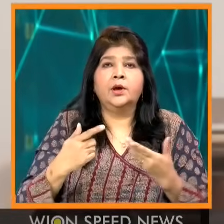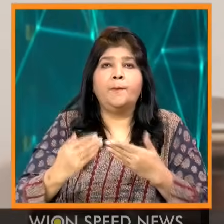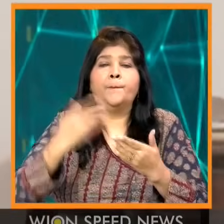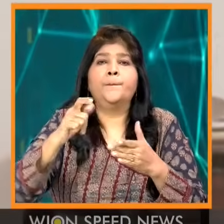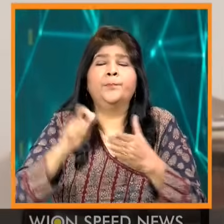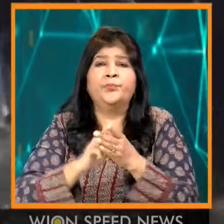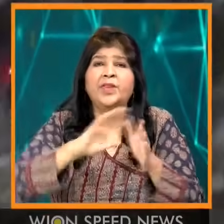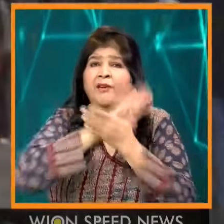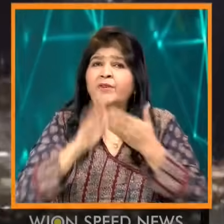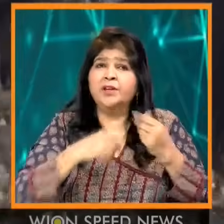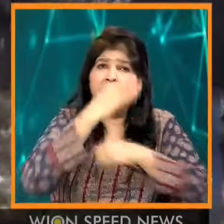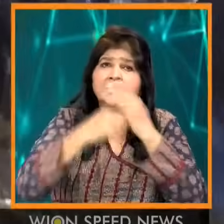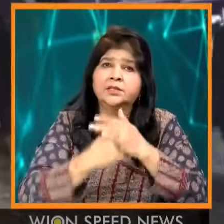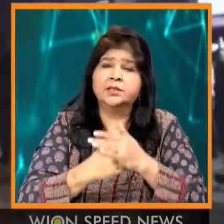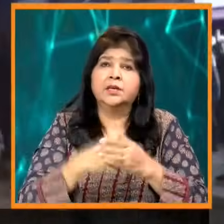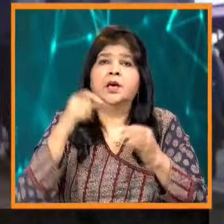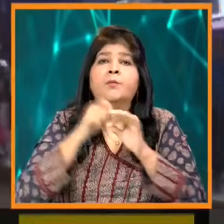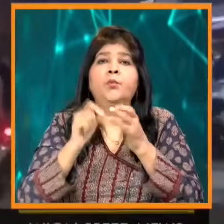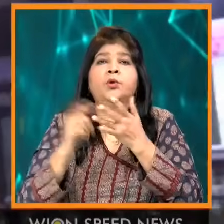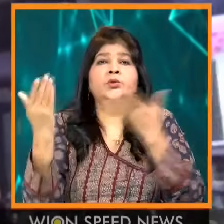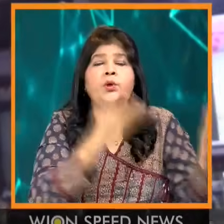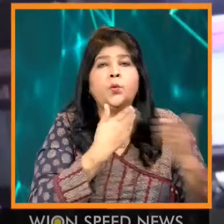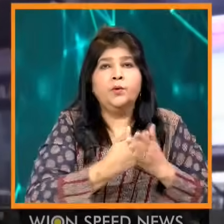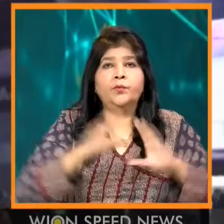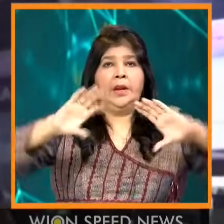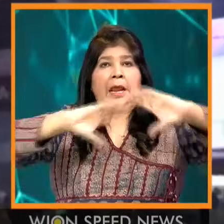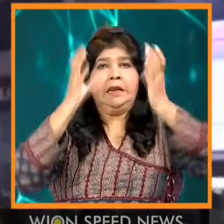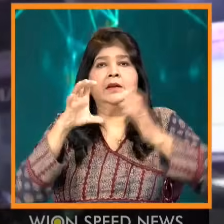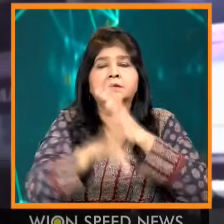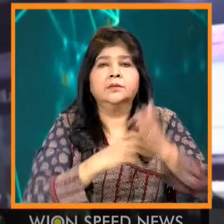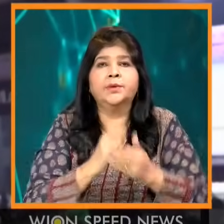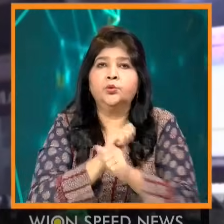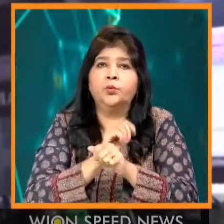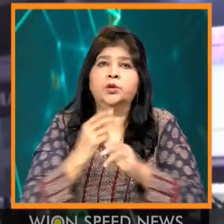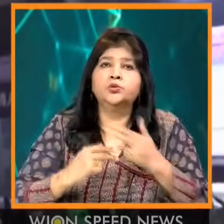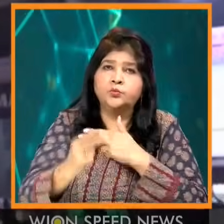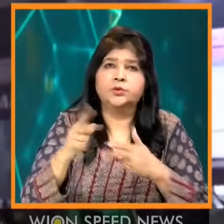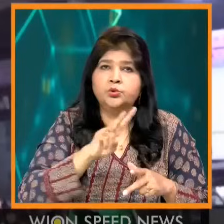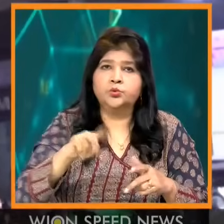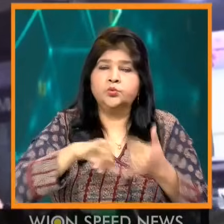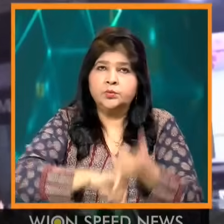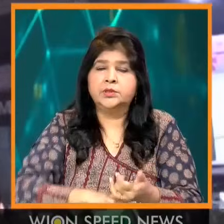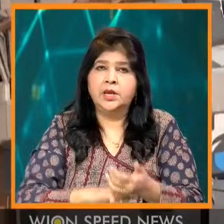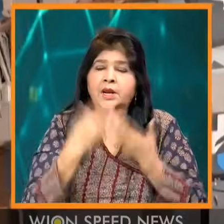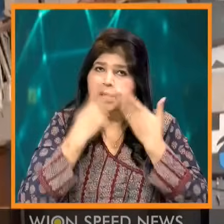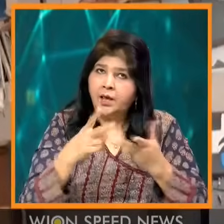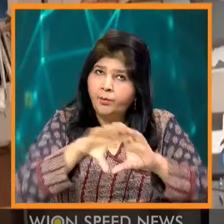beyond catastrophic. Borrell also called on the international community to work towards a two-state solution.